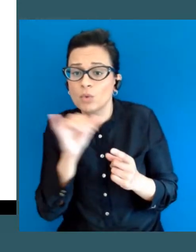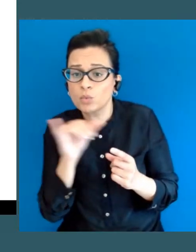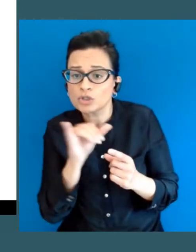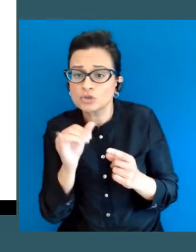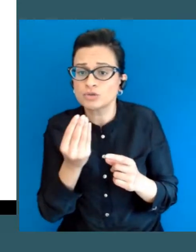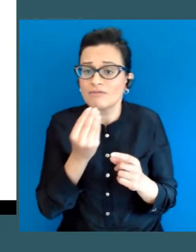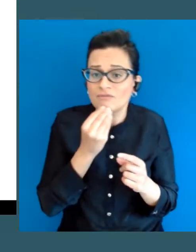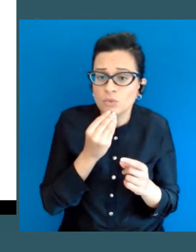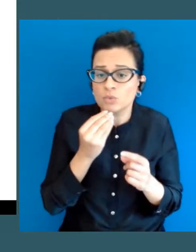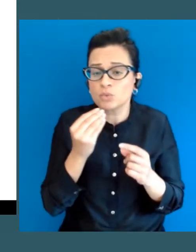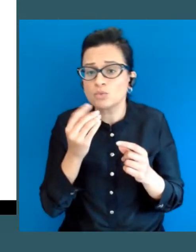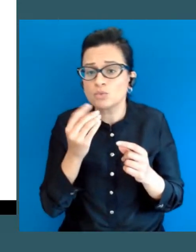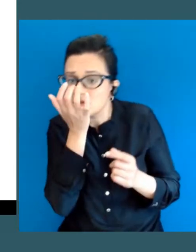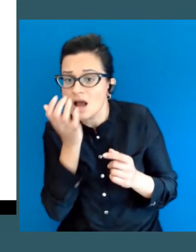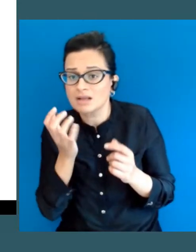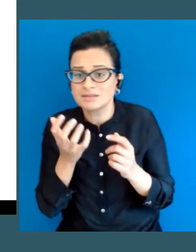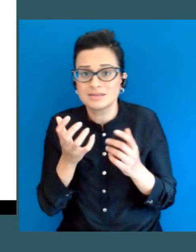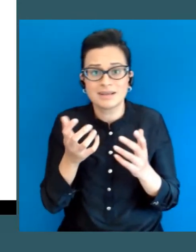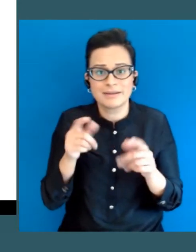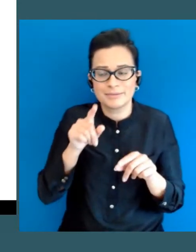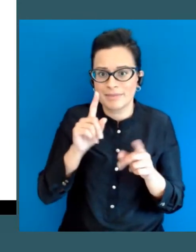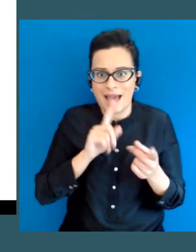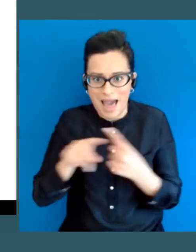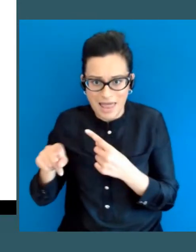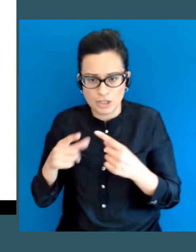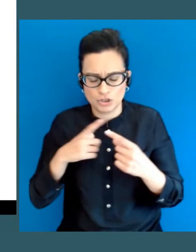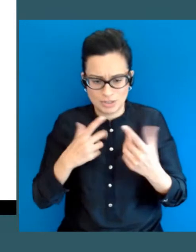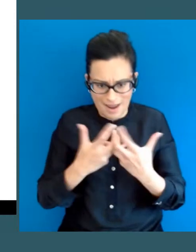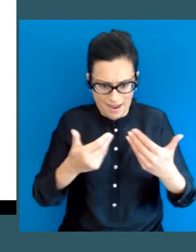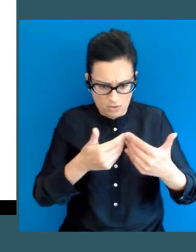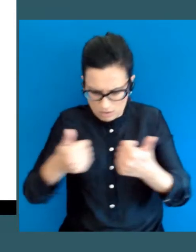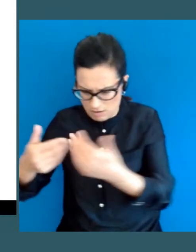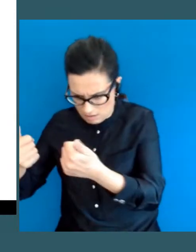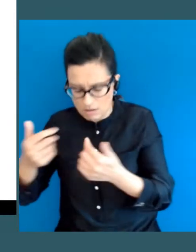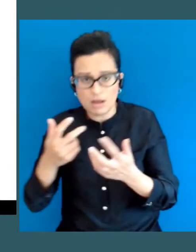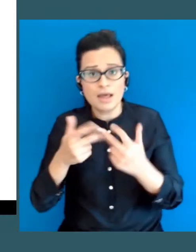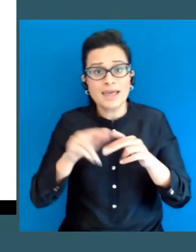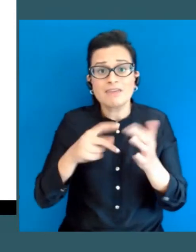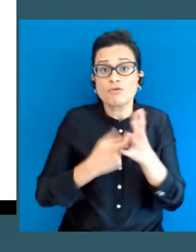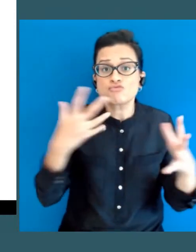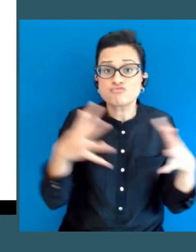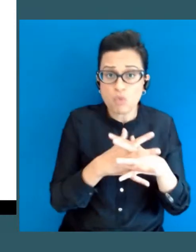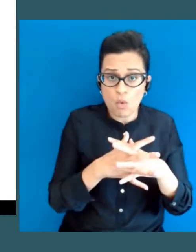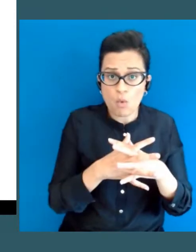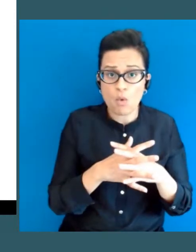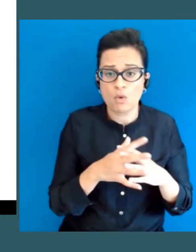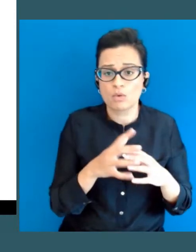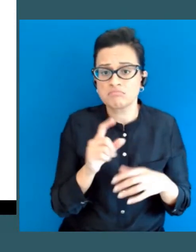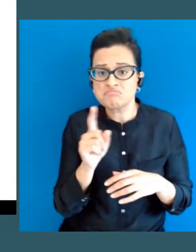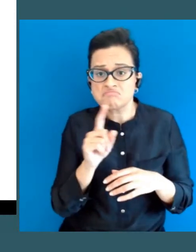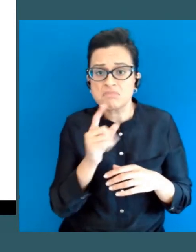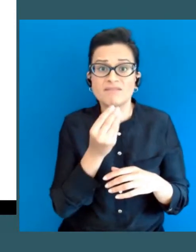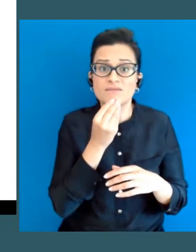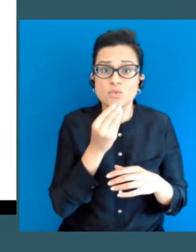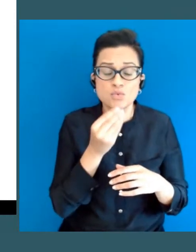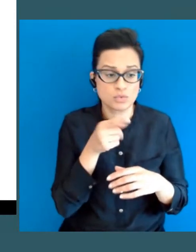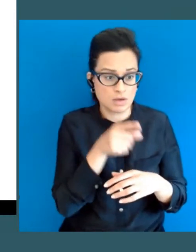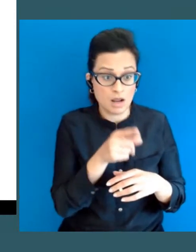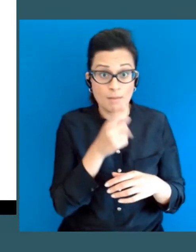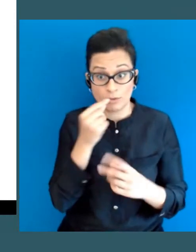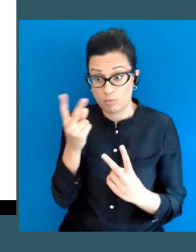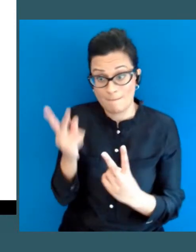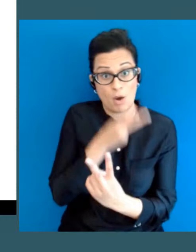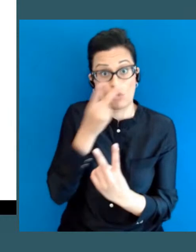confusing. But things to try and differentiate, if they've reacted to raw foods, then it could be both. But often if they